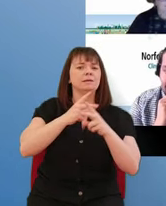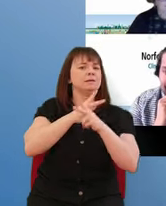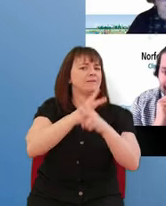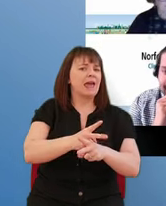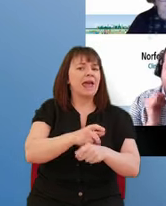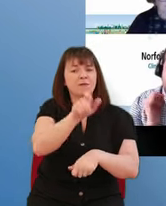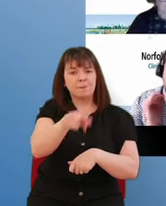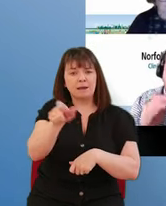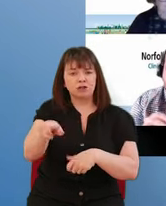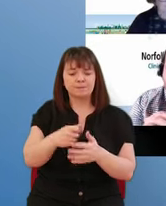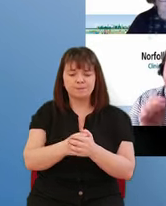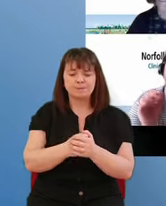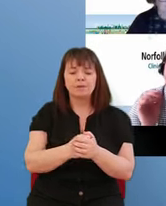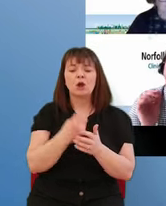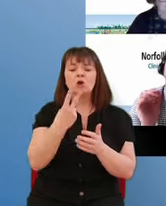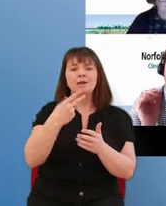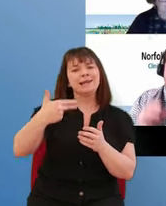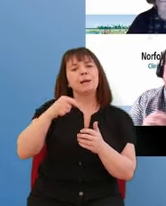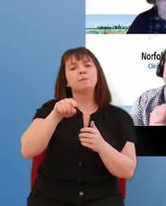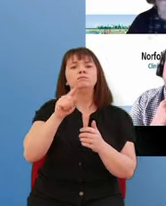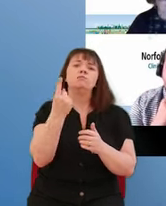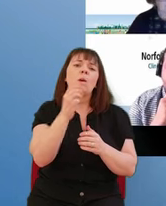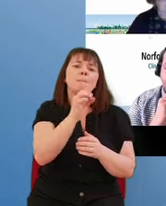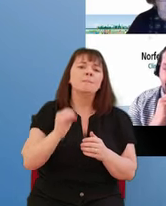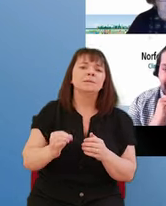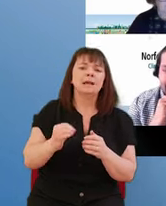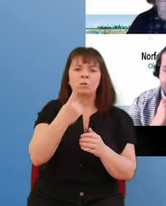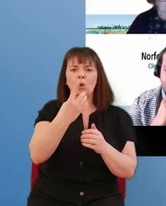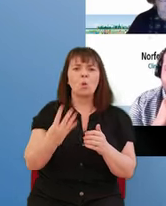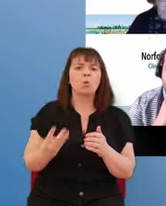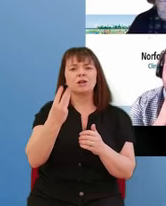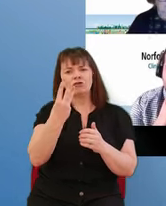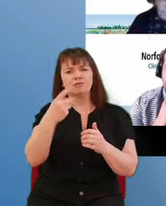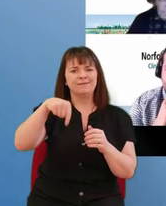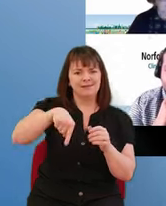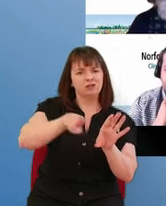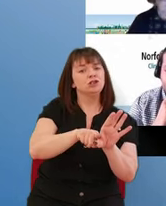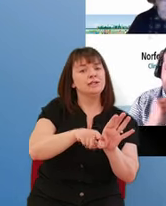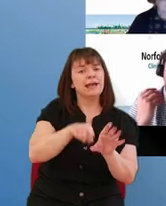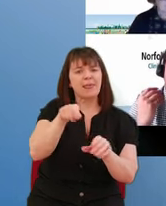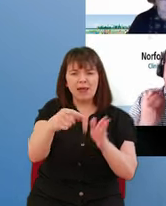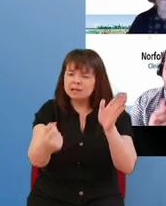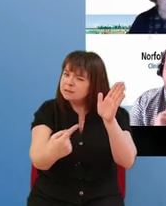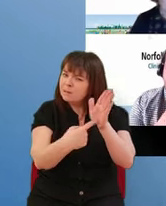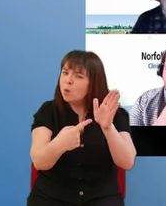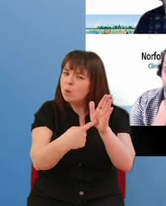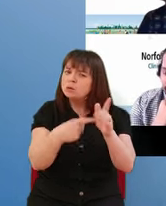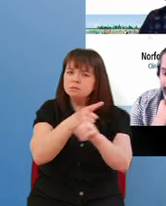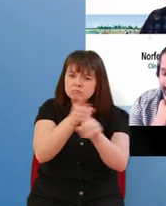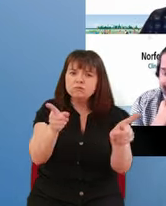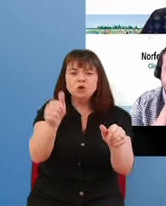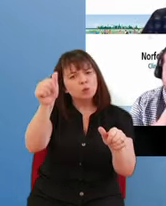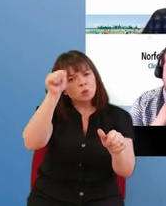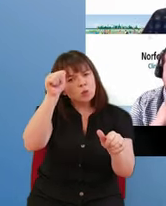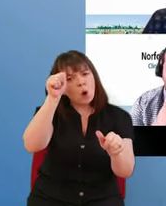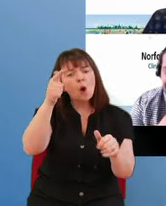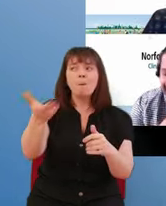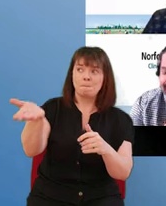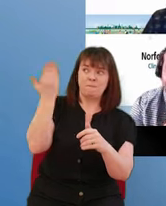performance suggests that COVID had some impact on this access of care to the patients, but traditionally our performance